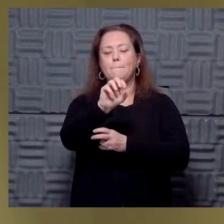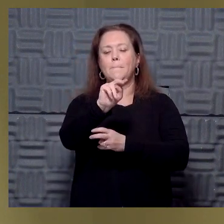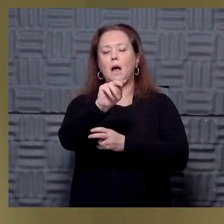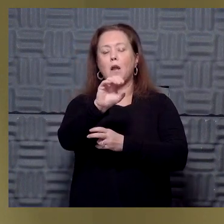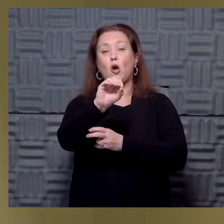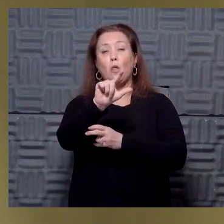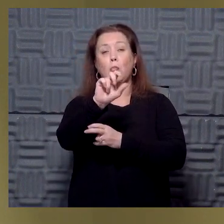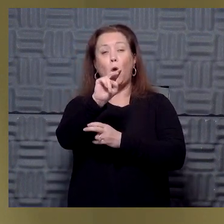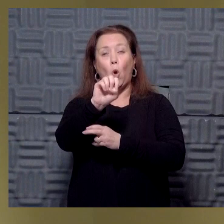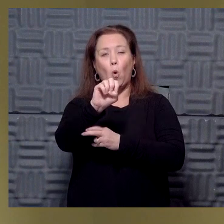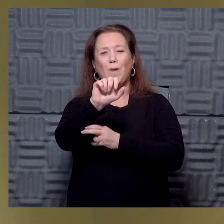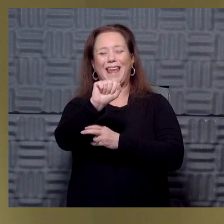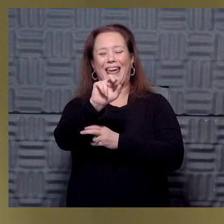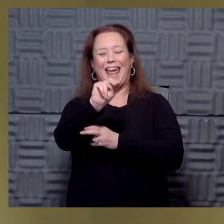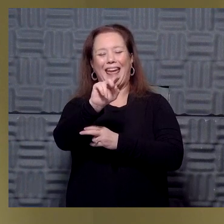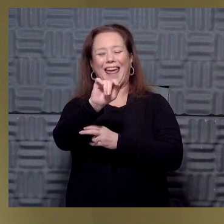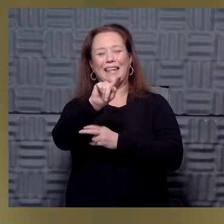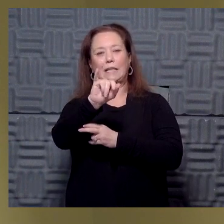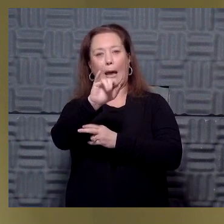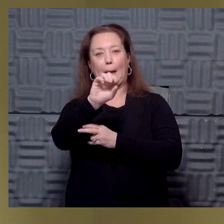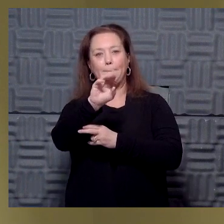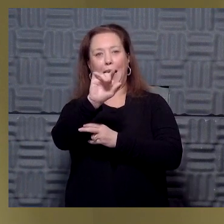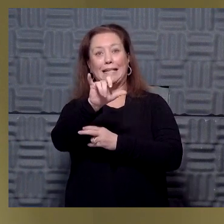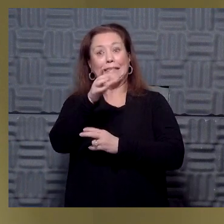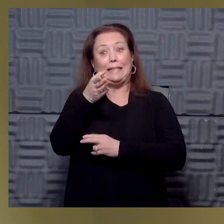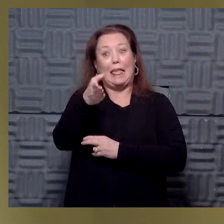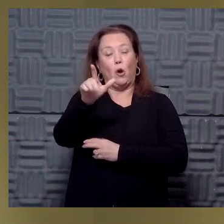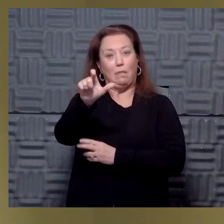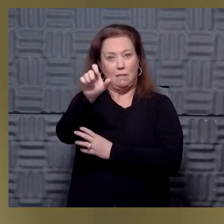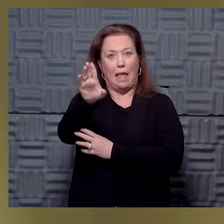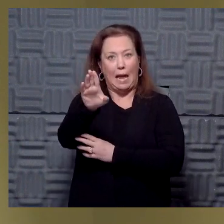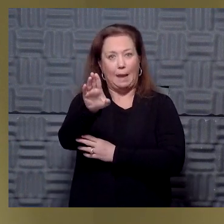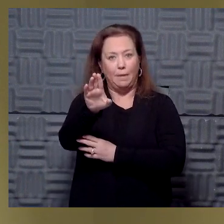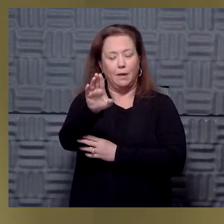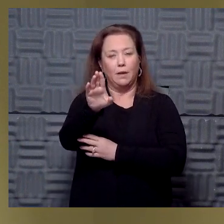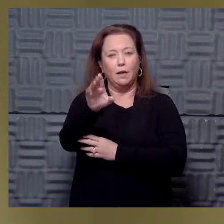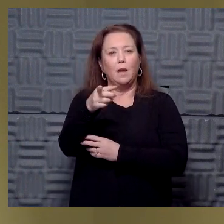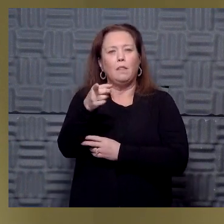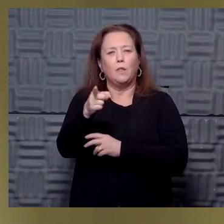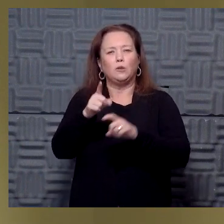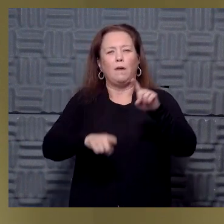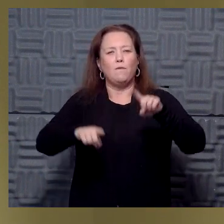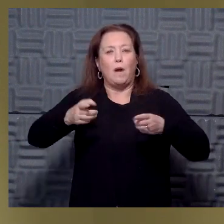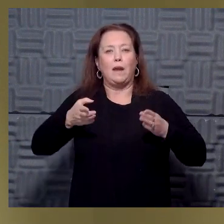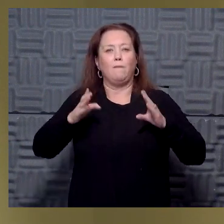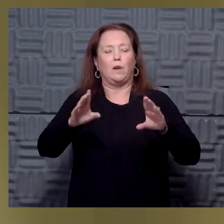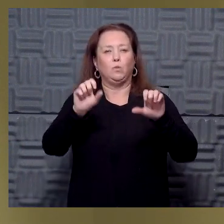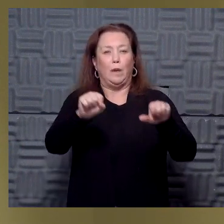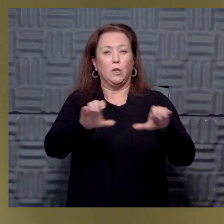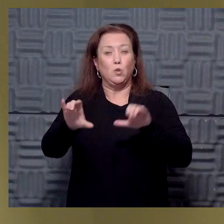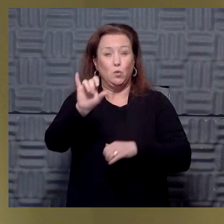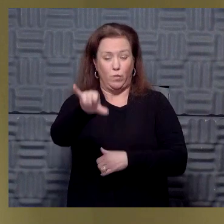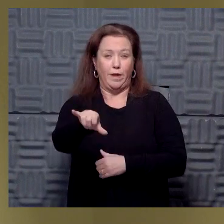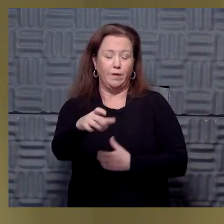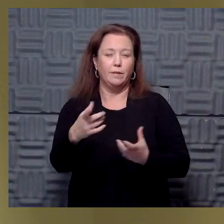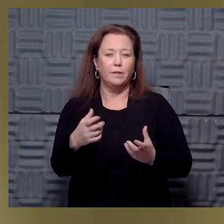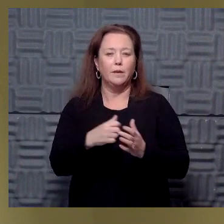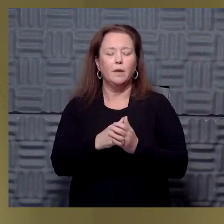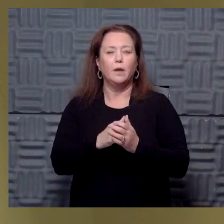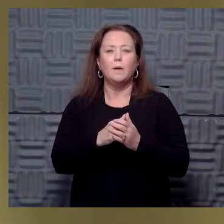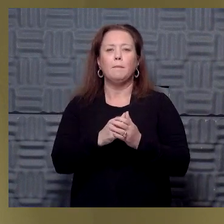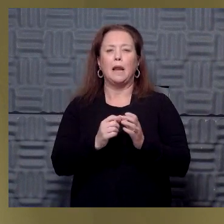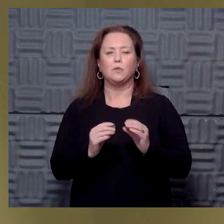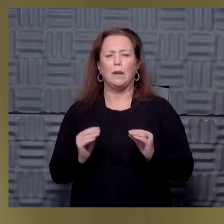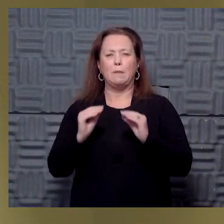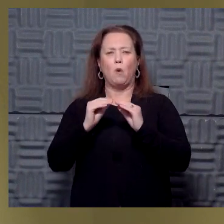antibodies in the lab. There's just various ways that we can go about getting these types of things. But certainly, as we get further